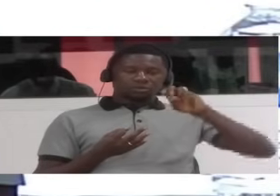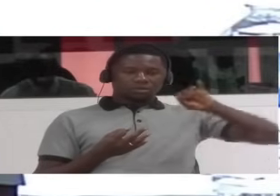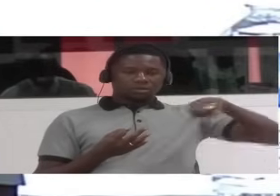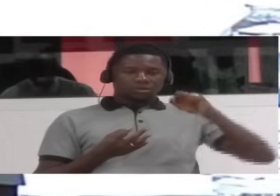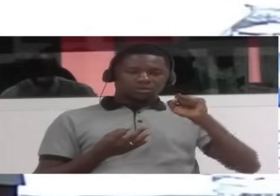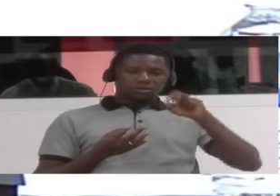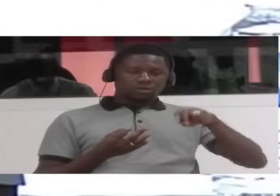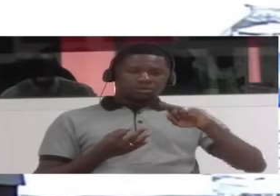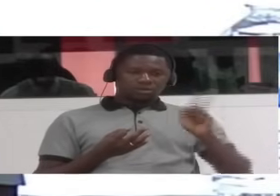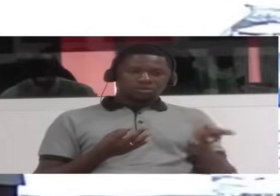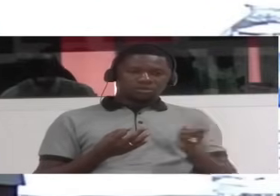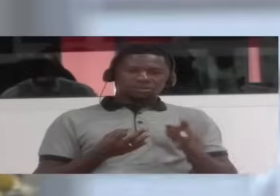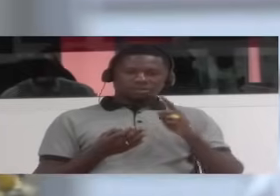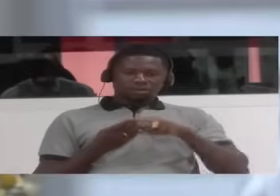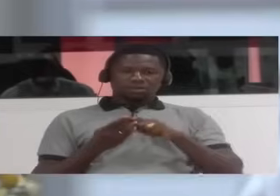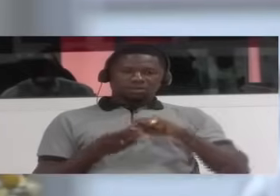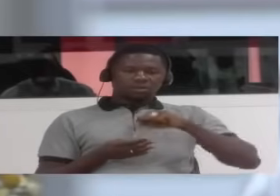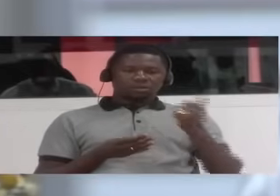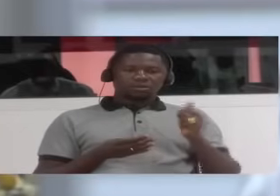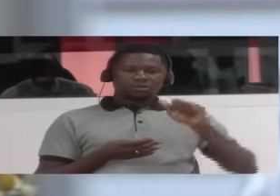I think Malik Jada.